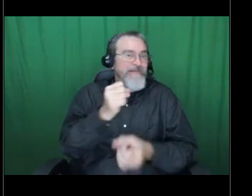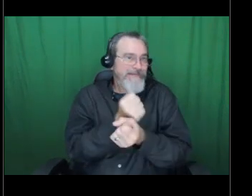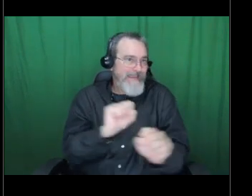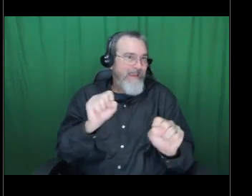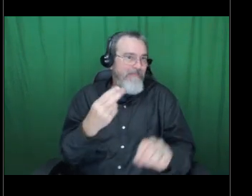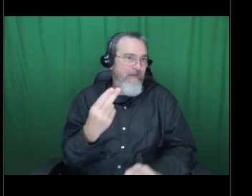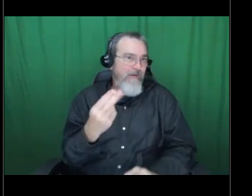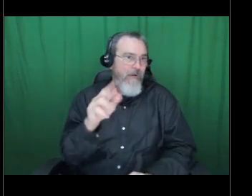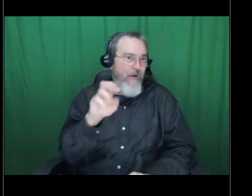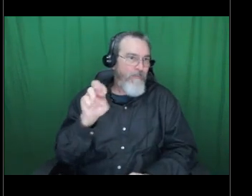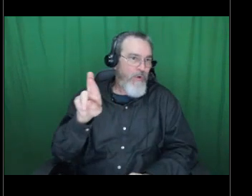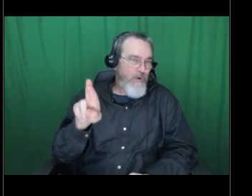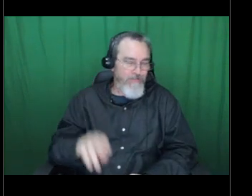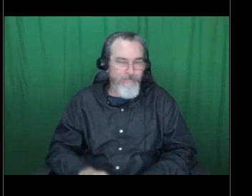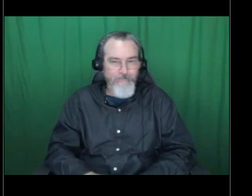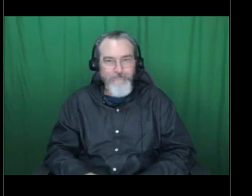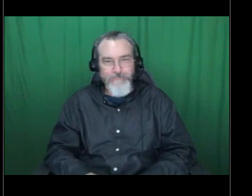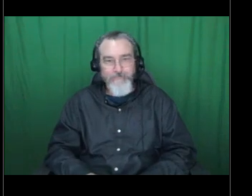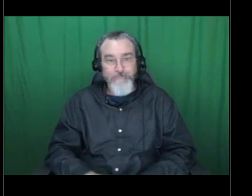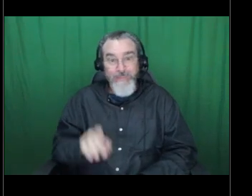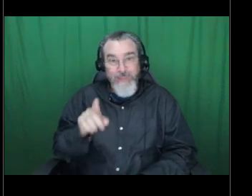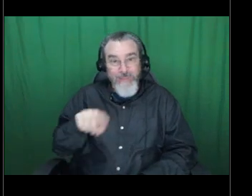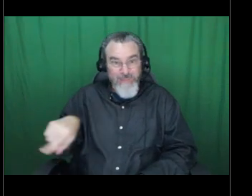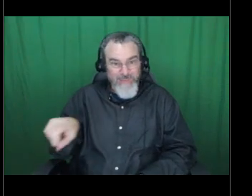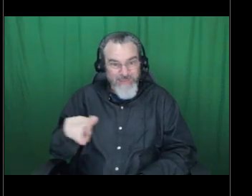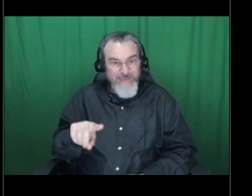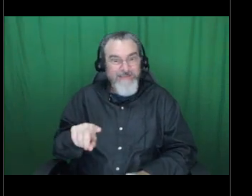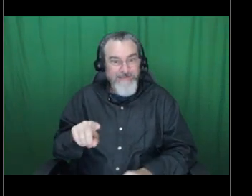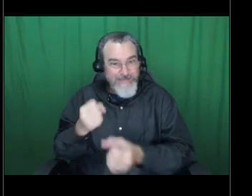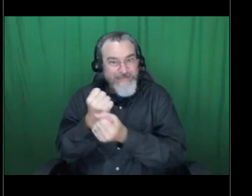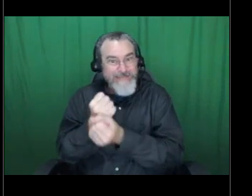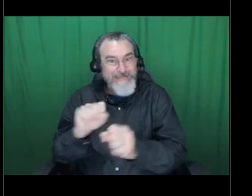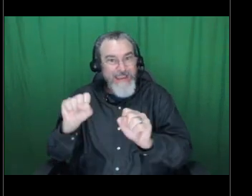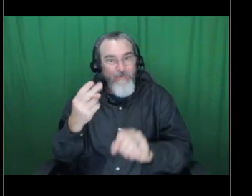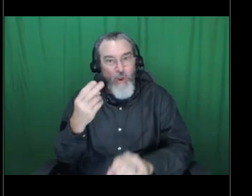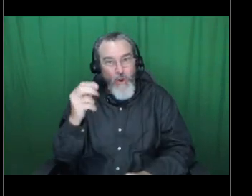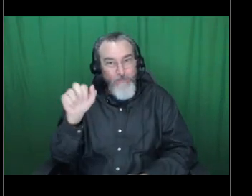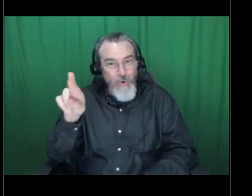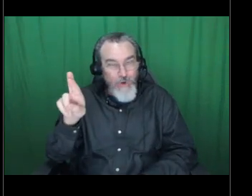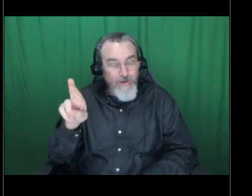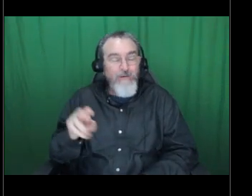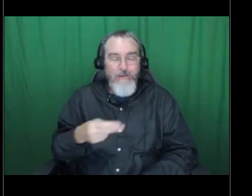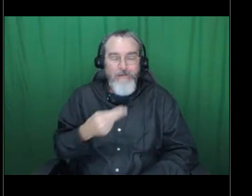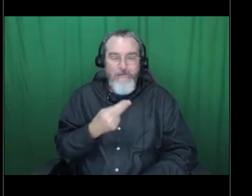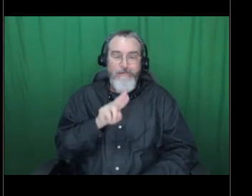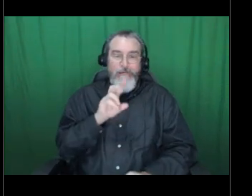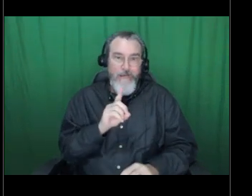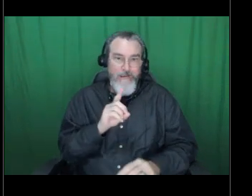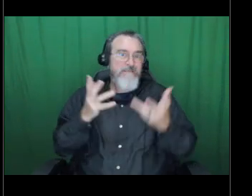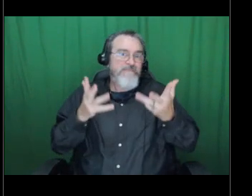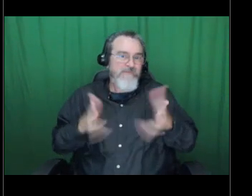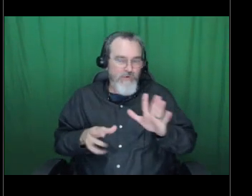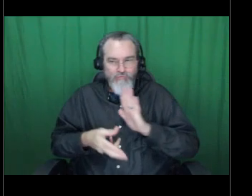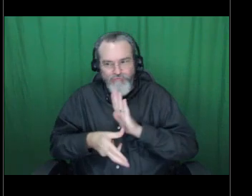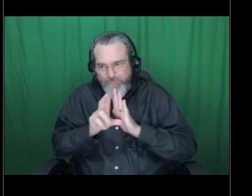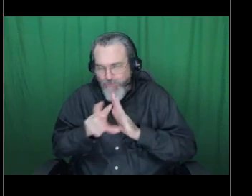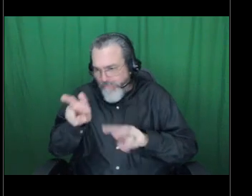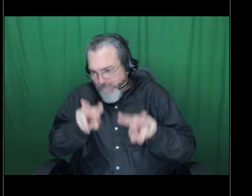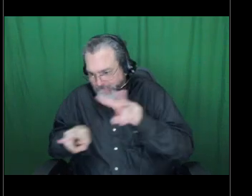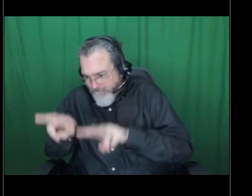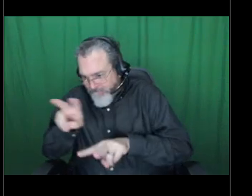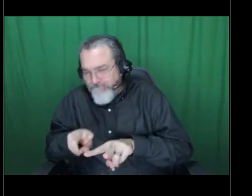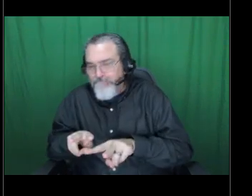These HUD-approved safe harbors have been reviewed by HUD and meet or exceed the